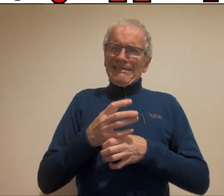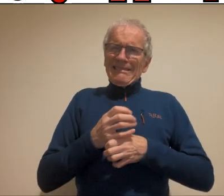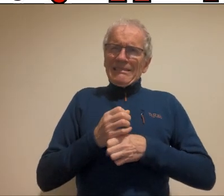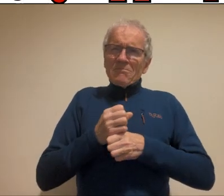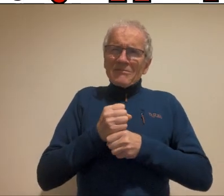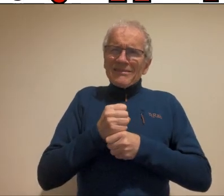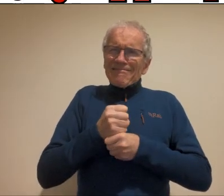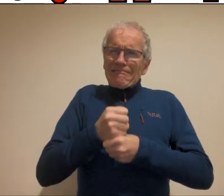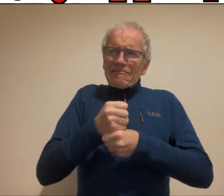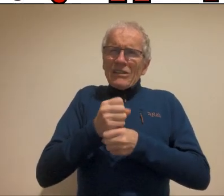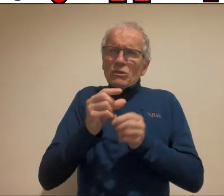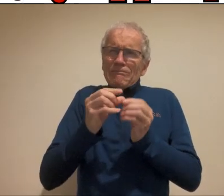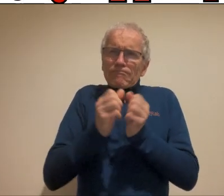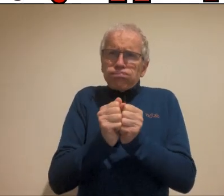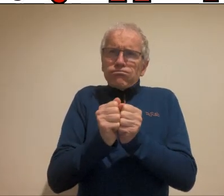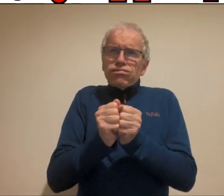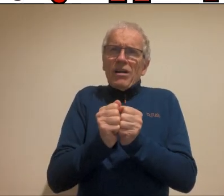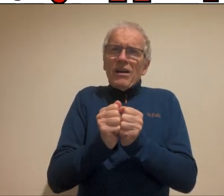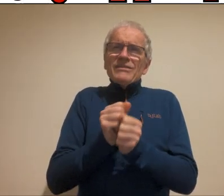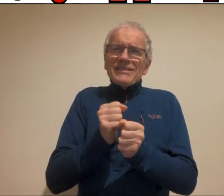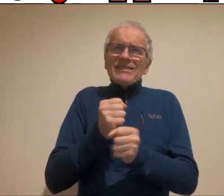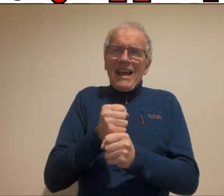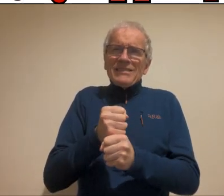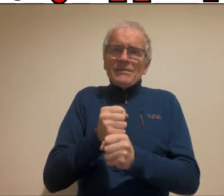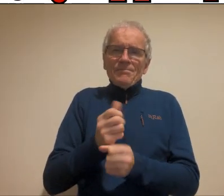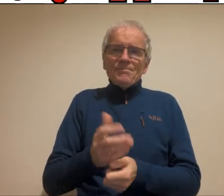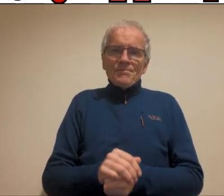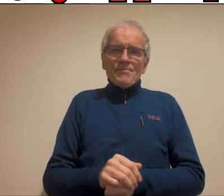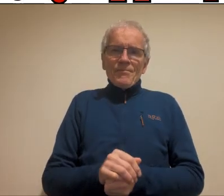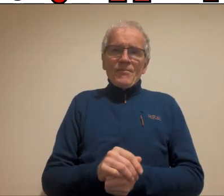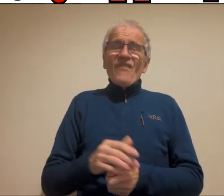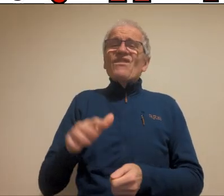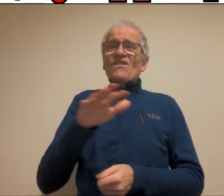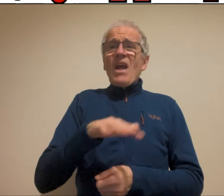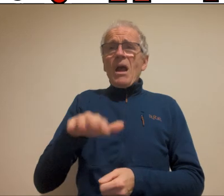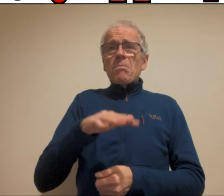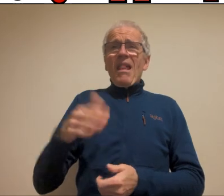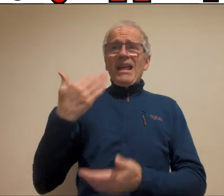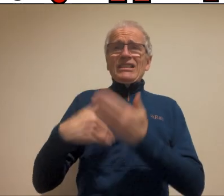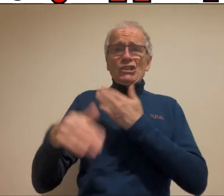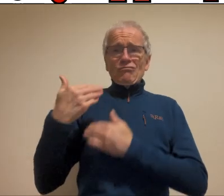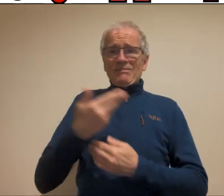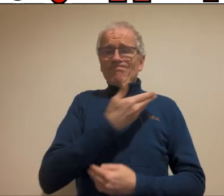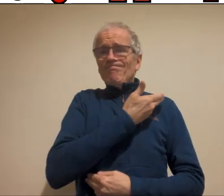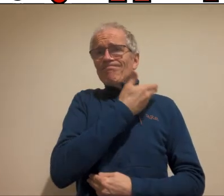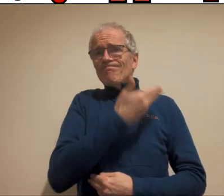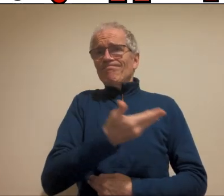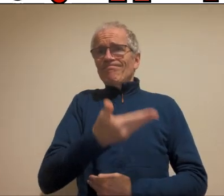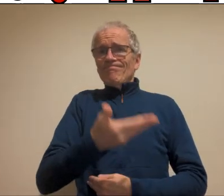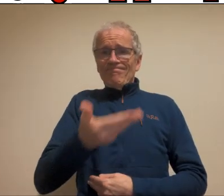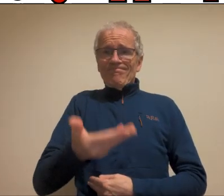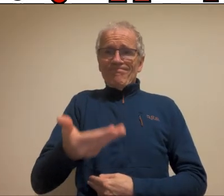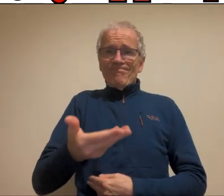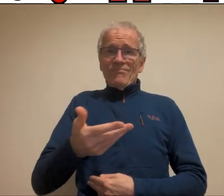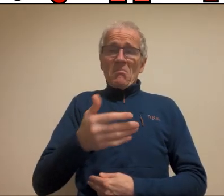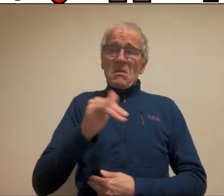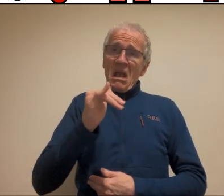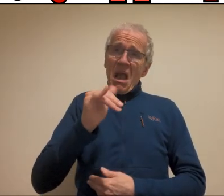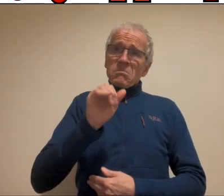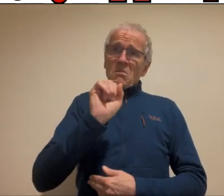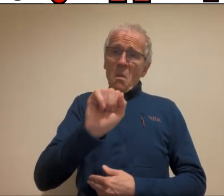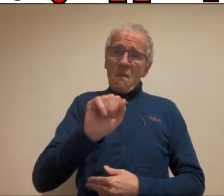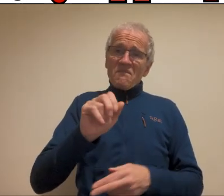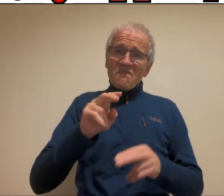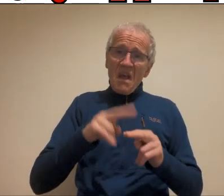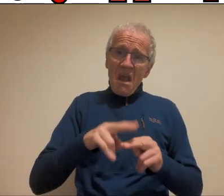Family history. If either your father or brother were diagnosed with heart disease before they were 55, or